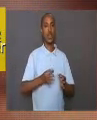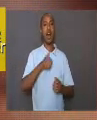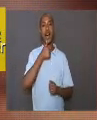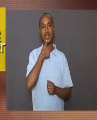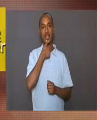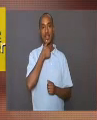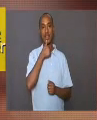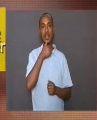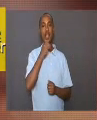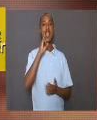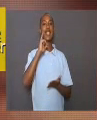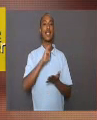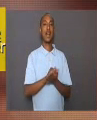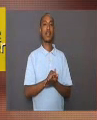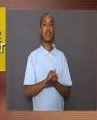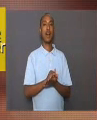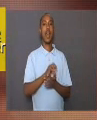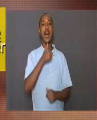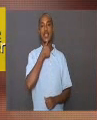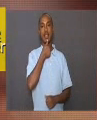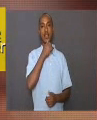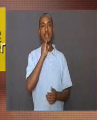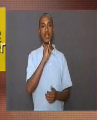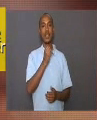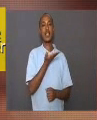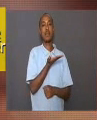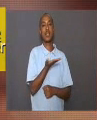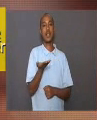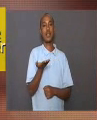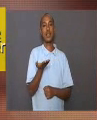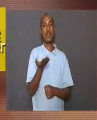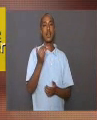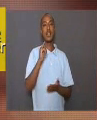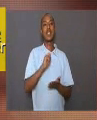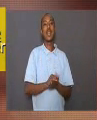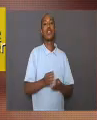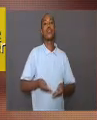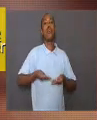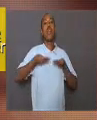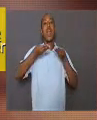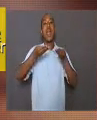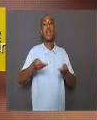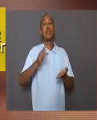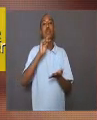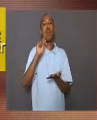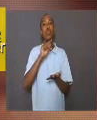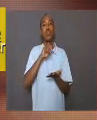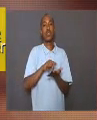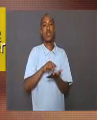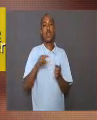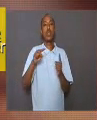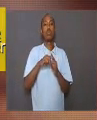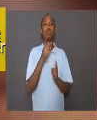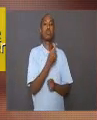of acids is that an acid is a substance that donates protons